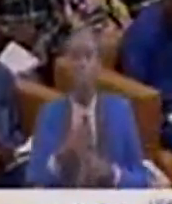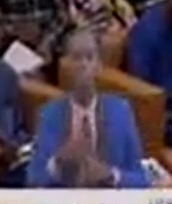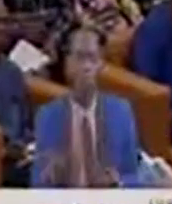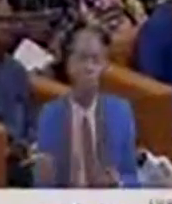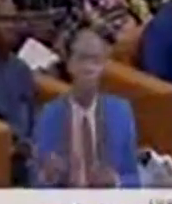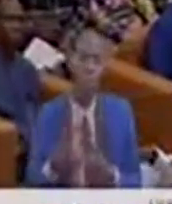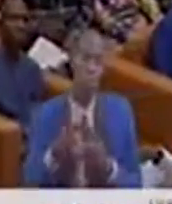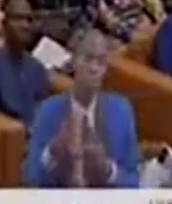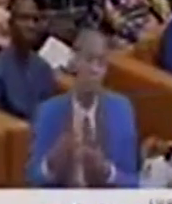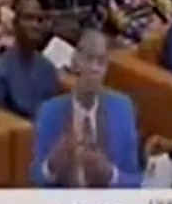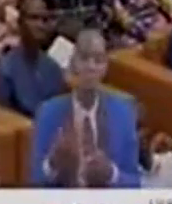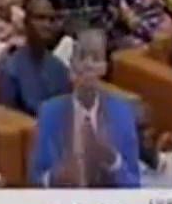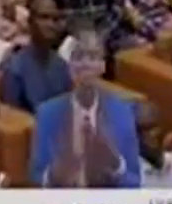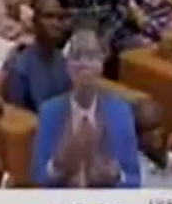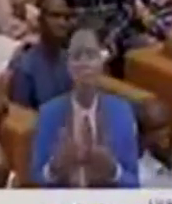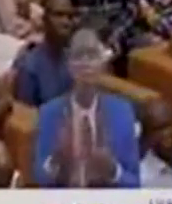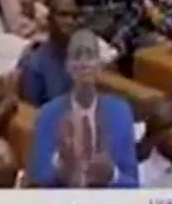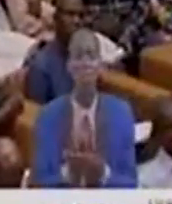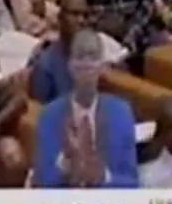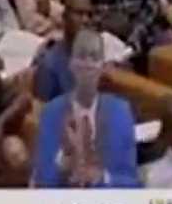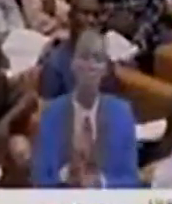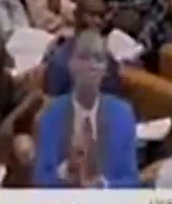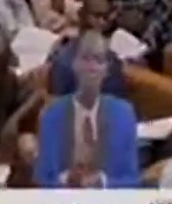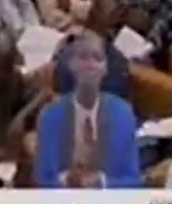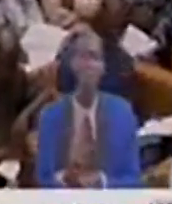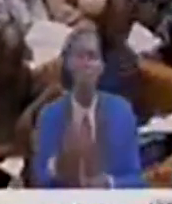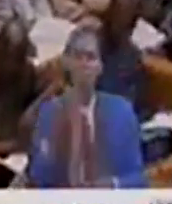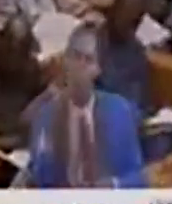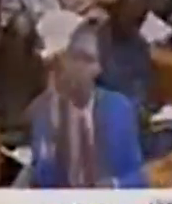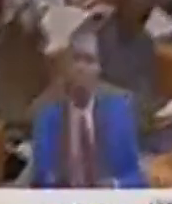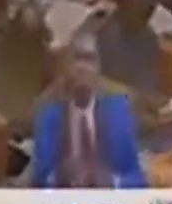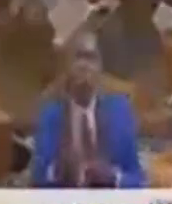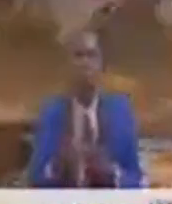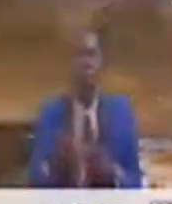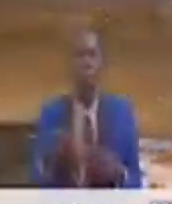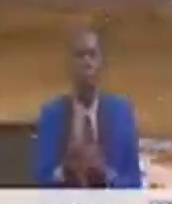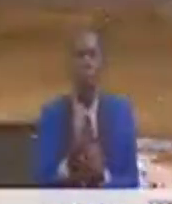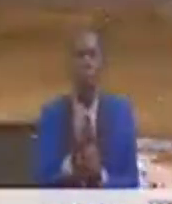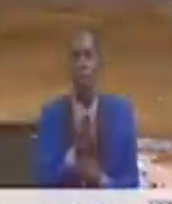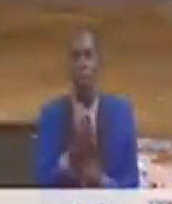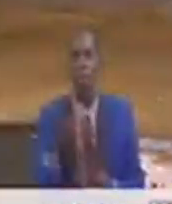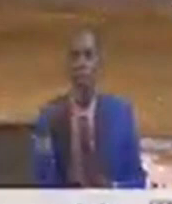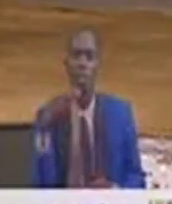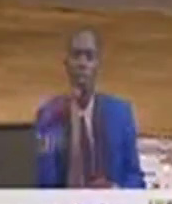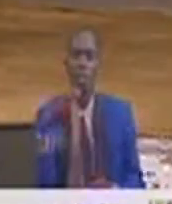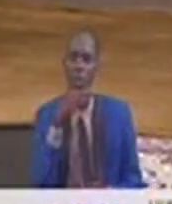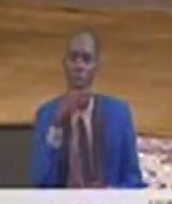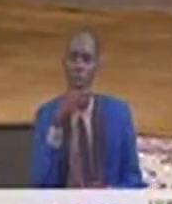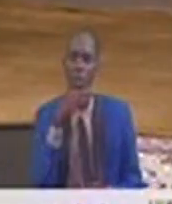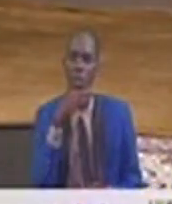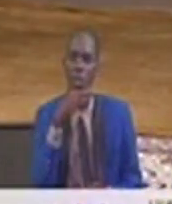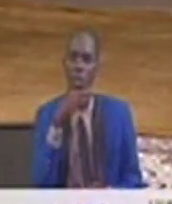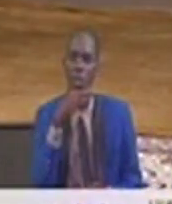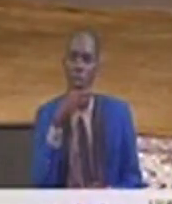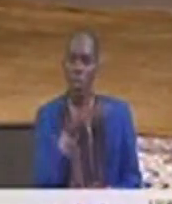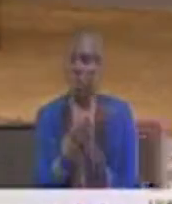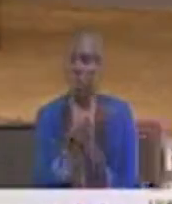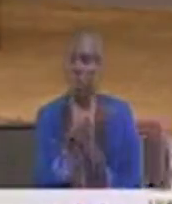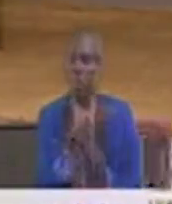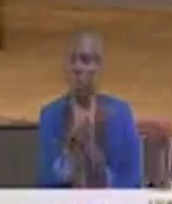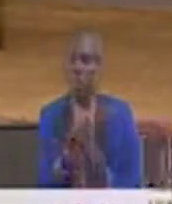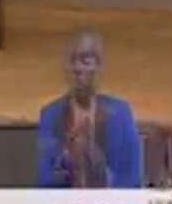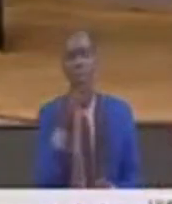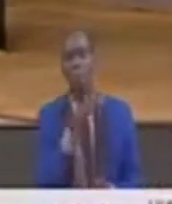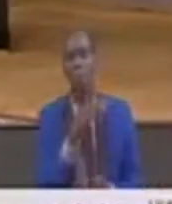whatsoever worketh abomination, or maketh a lie, or manufactures a